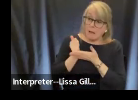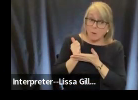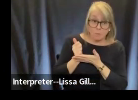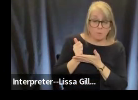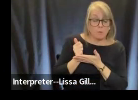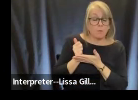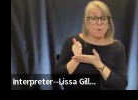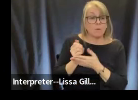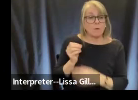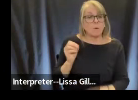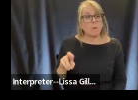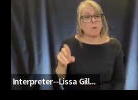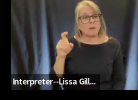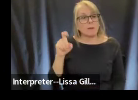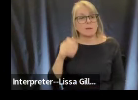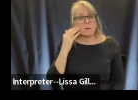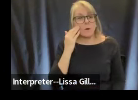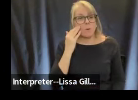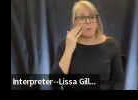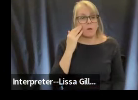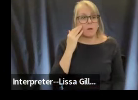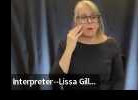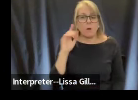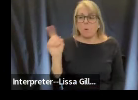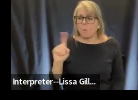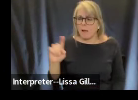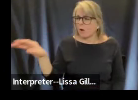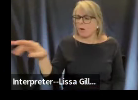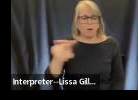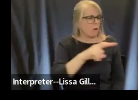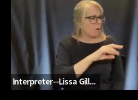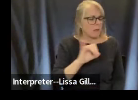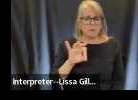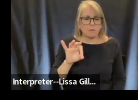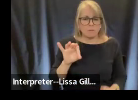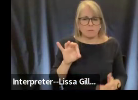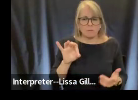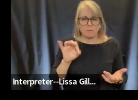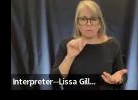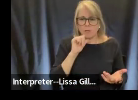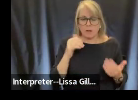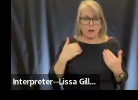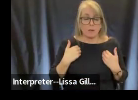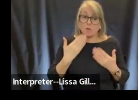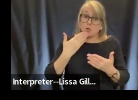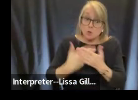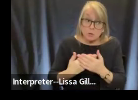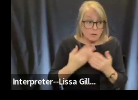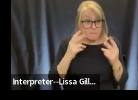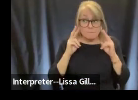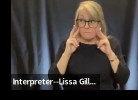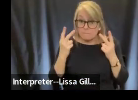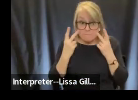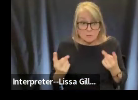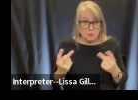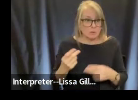or you need to be aware of where things are around your home if you don't, have the greatest vision or have some visual